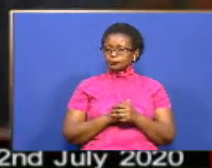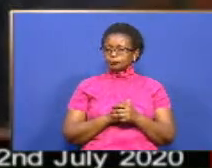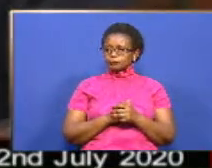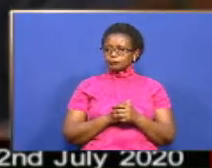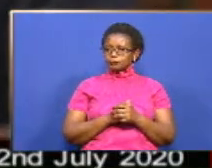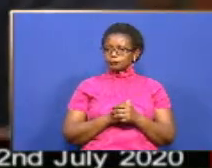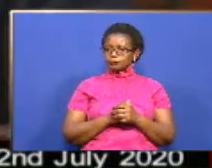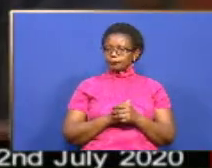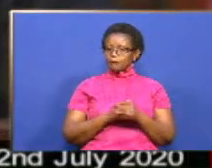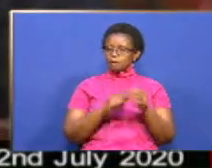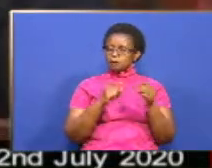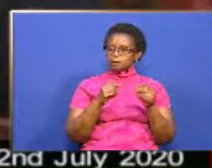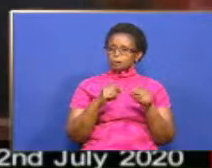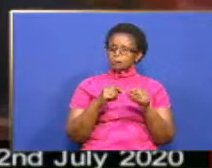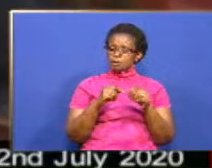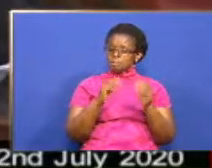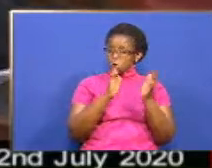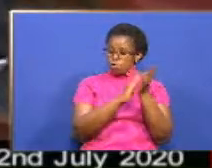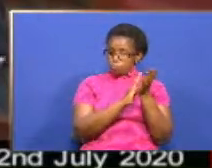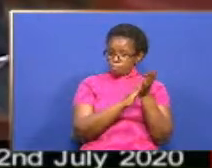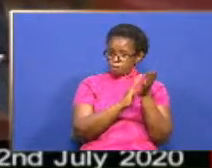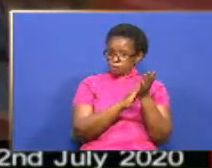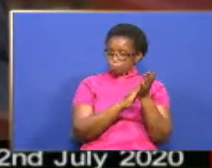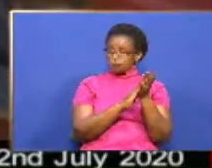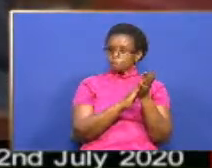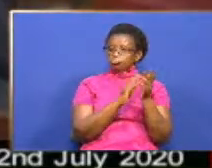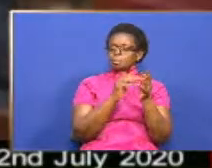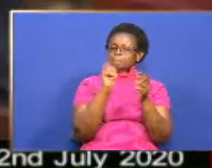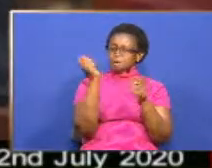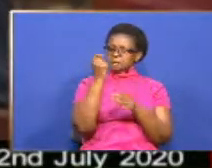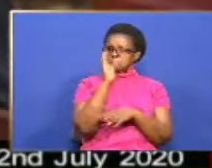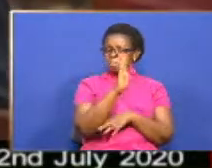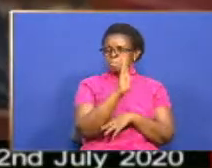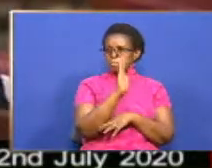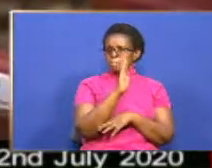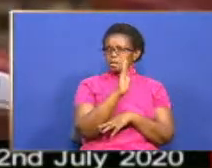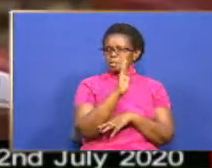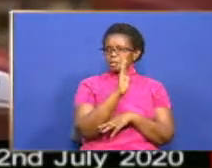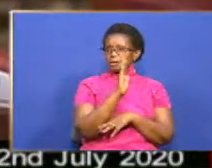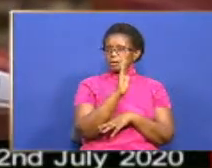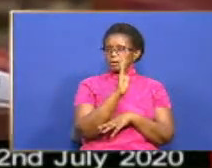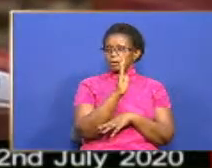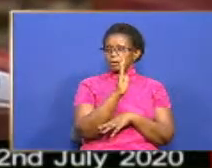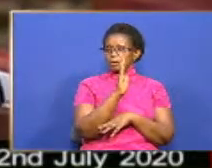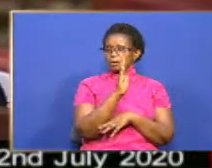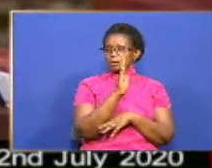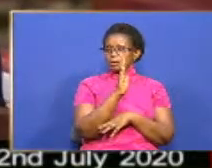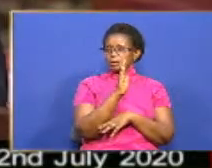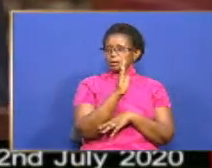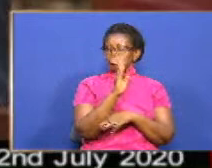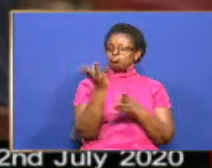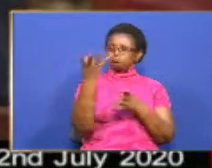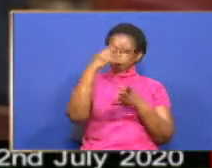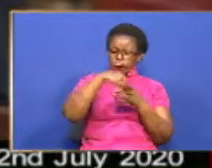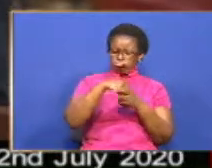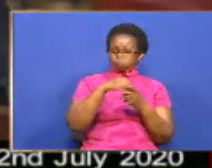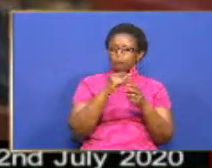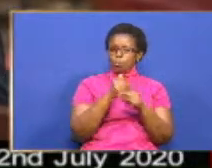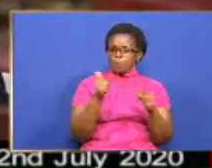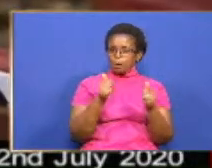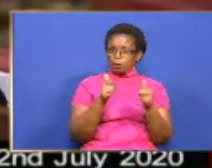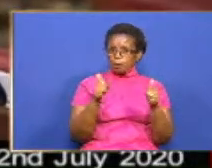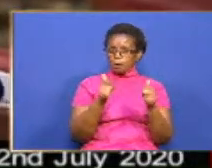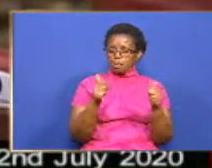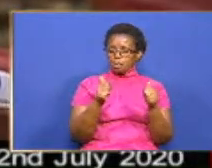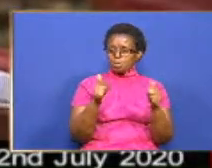the recommendations of the President have been wholly accommodated, and